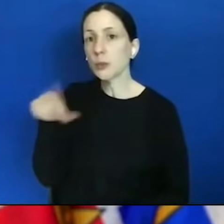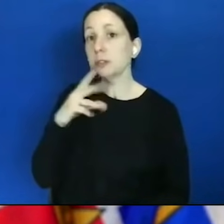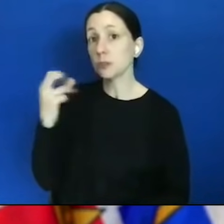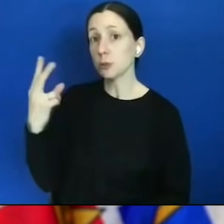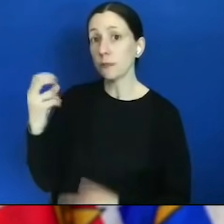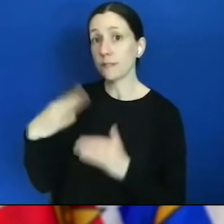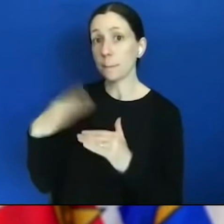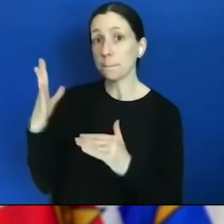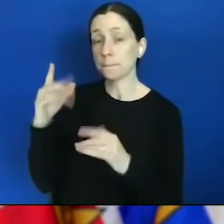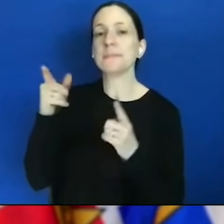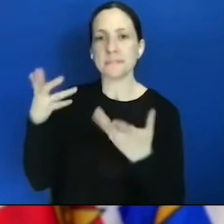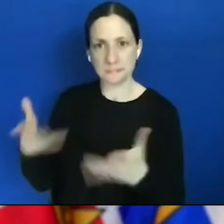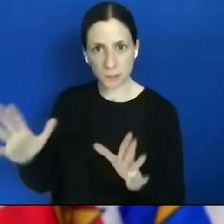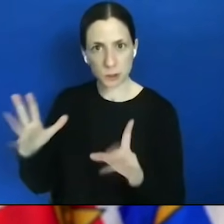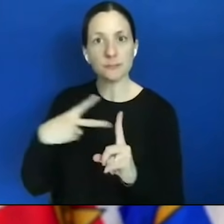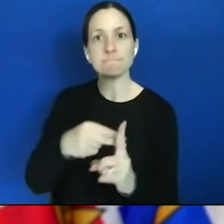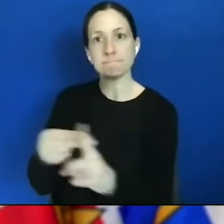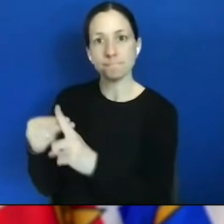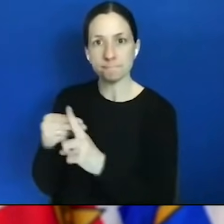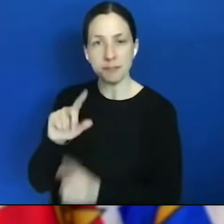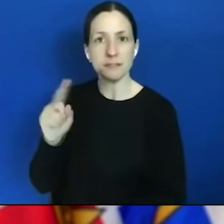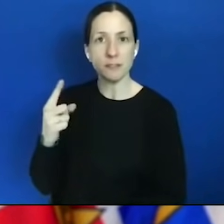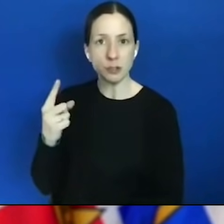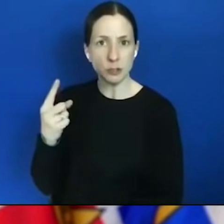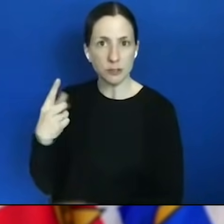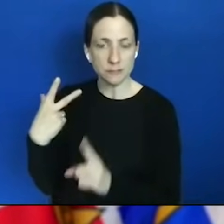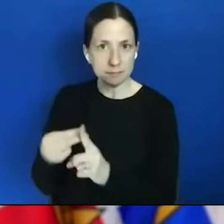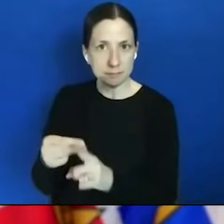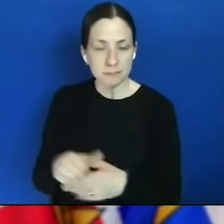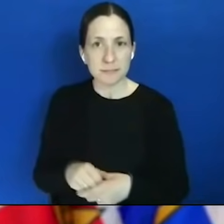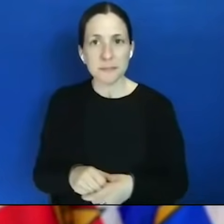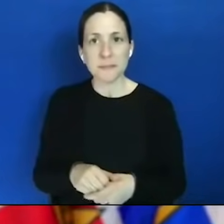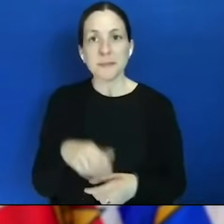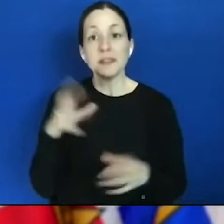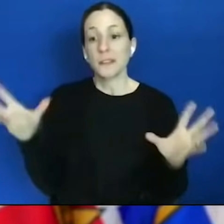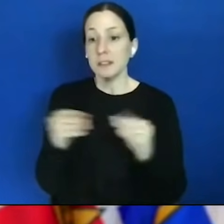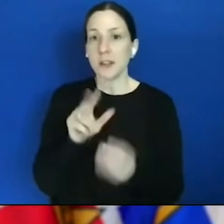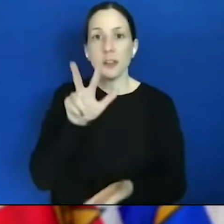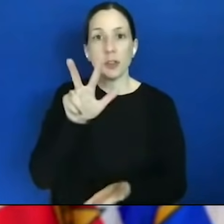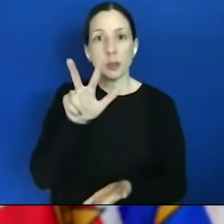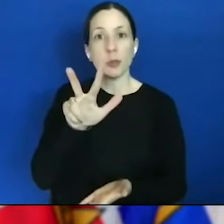everyone 12 and over have now received their first dose. And that is